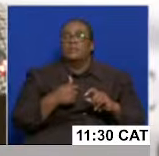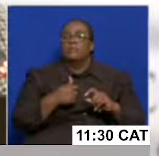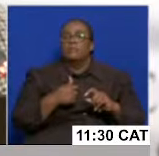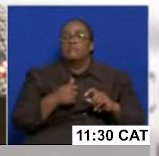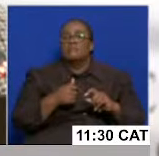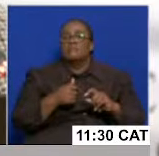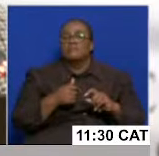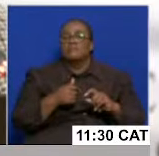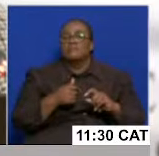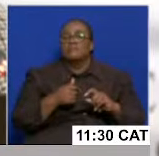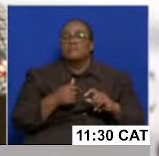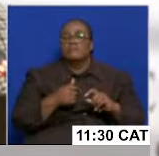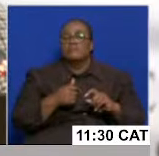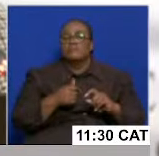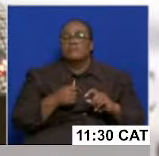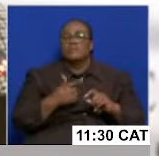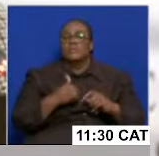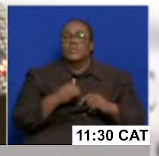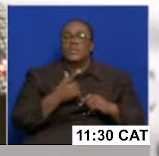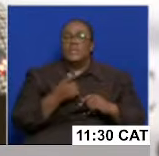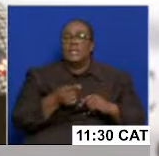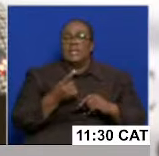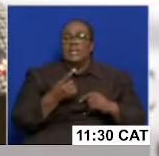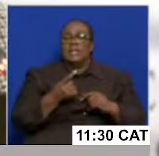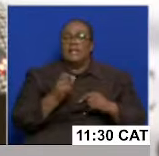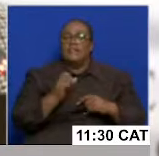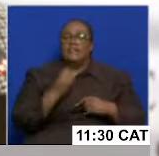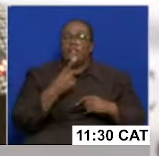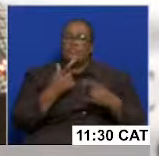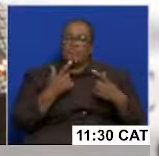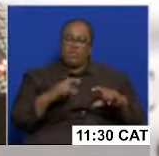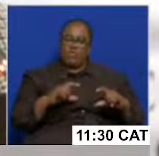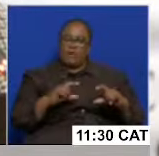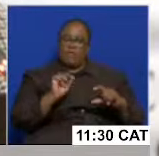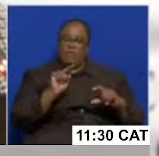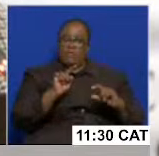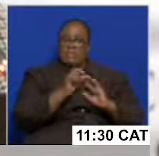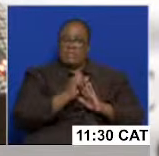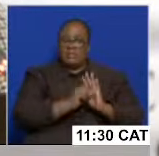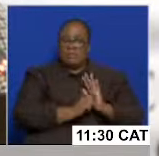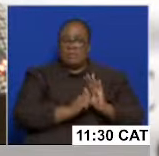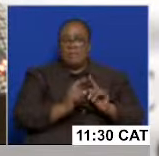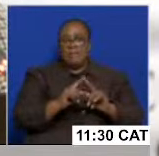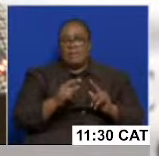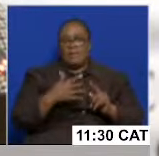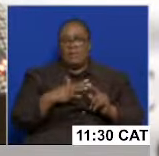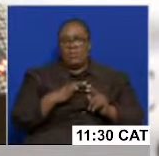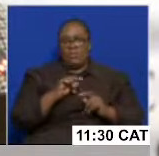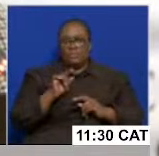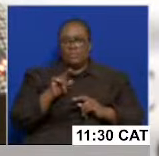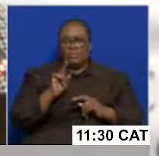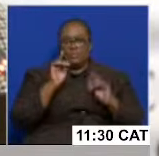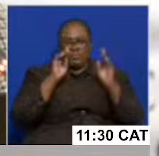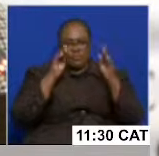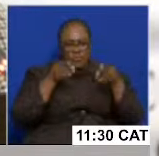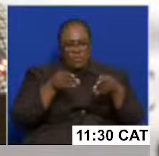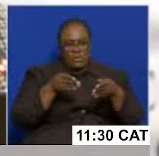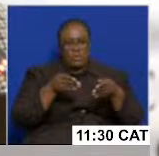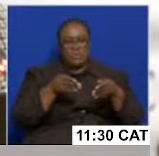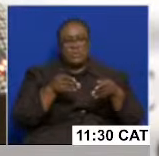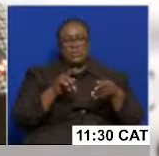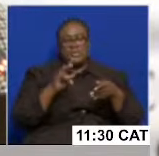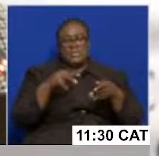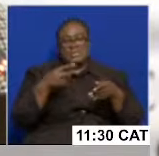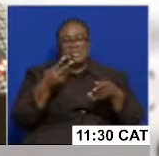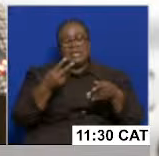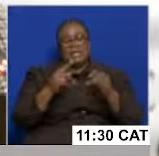initial paragraphs of that statement, but I would like to draw your attention to the second last paragraph of the